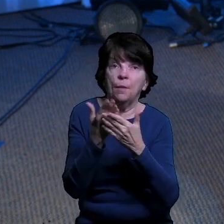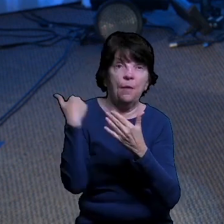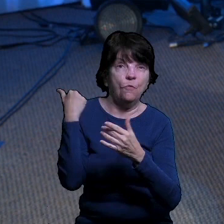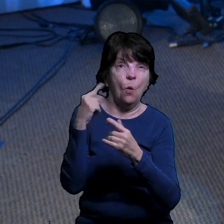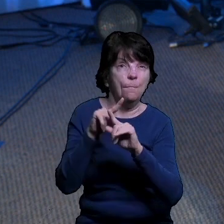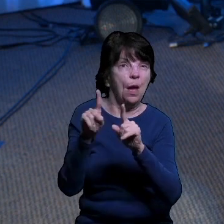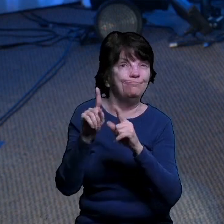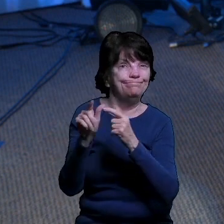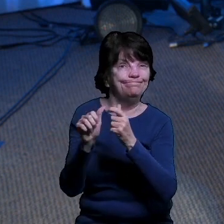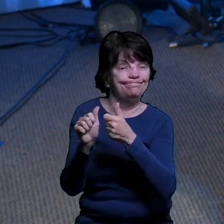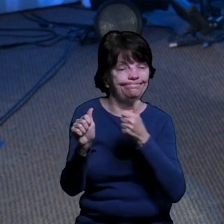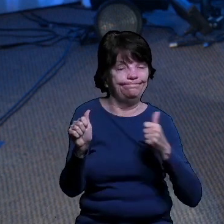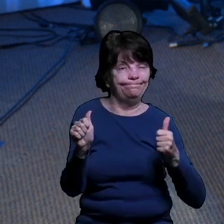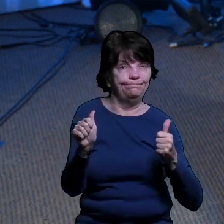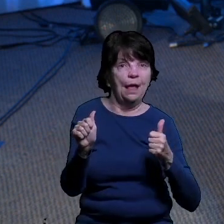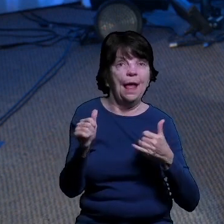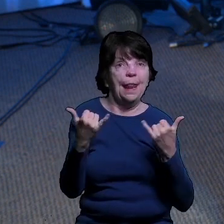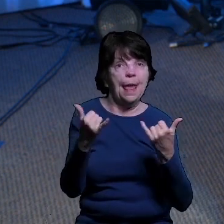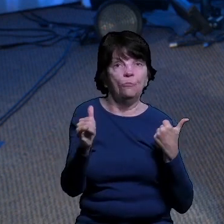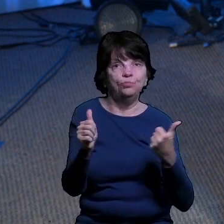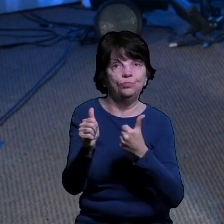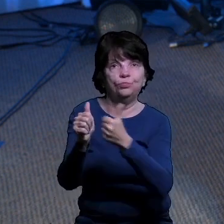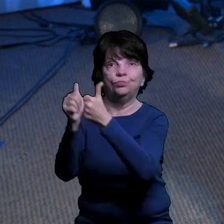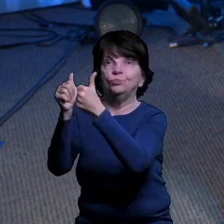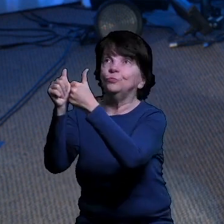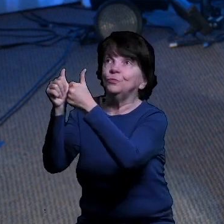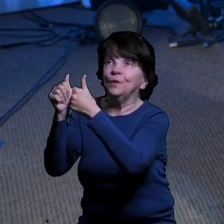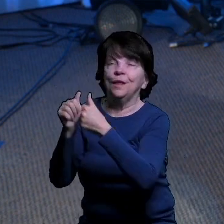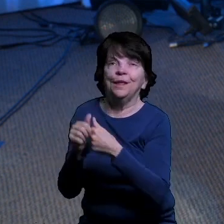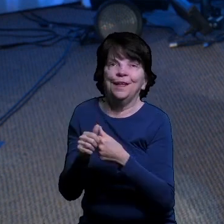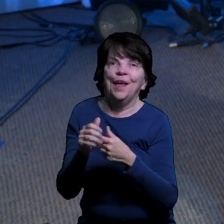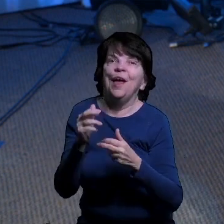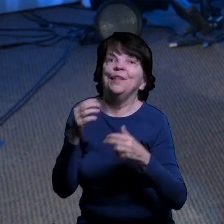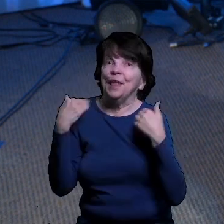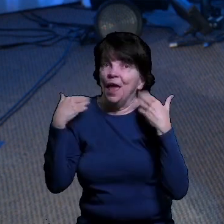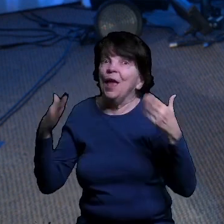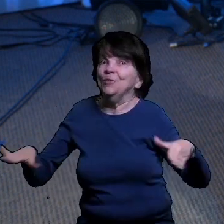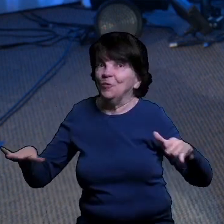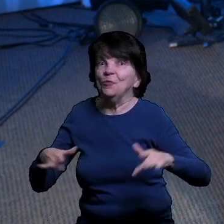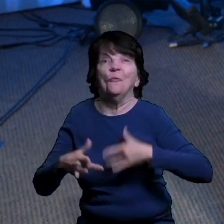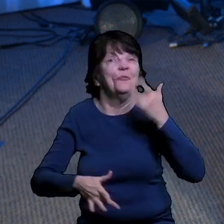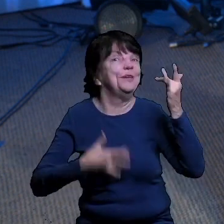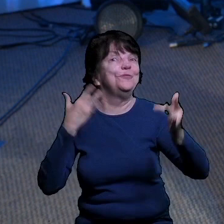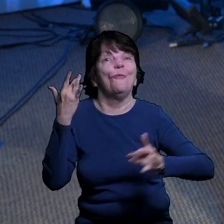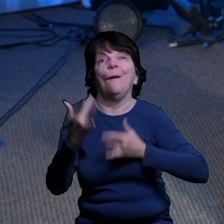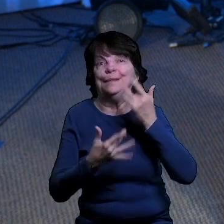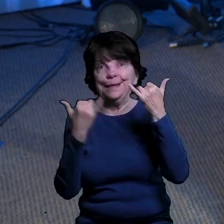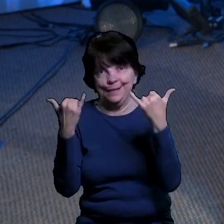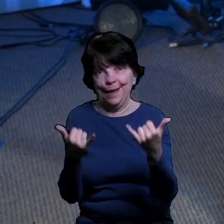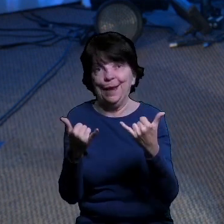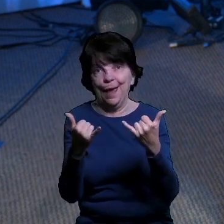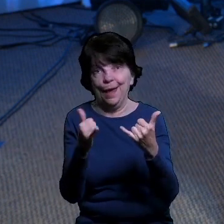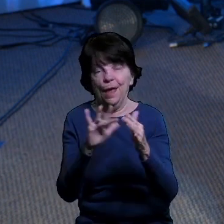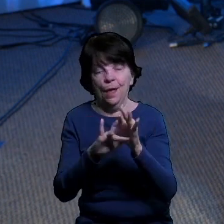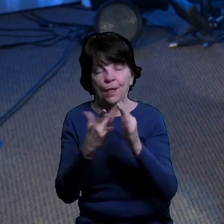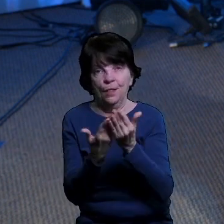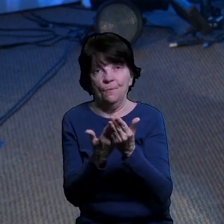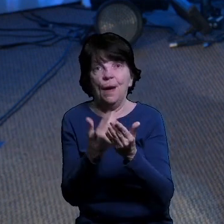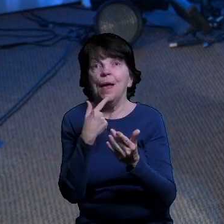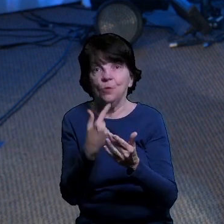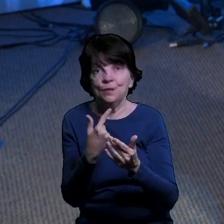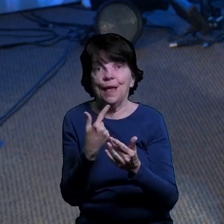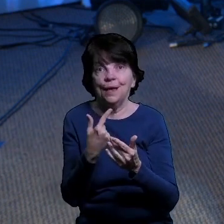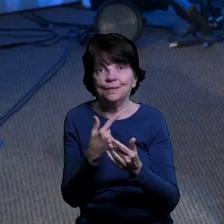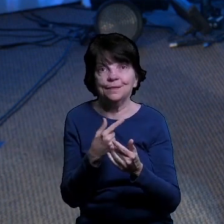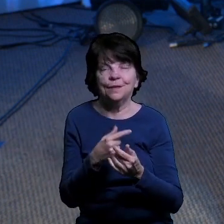is, the angels in heaven rejoice, and so do we. There'll be a day that we'll have all sorts of people